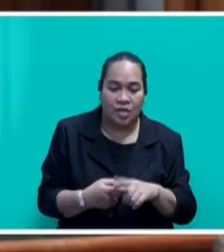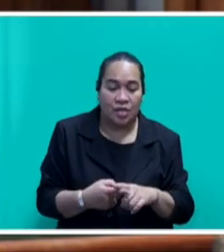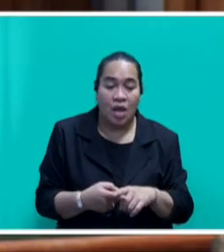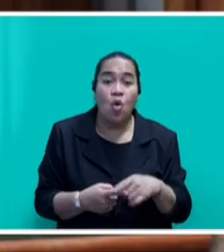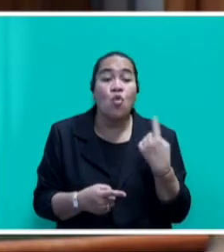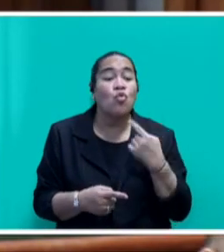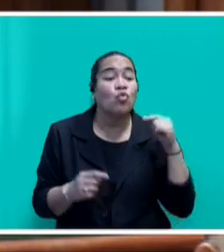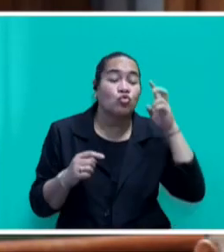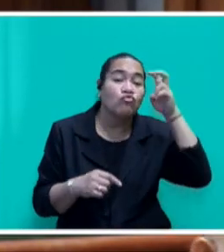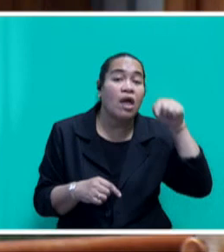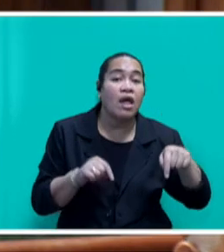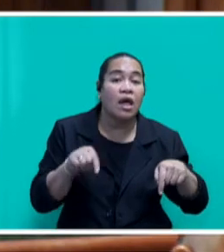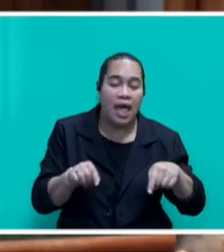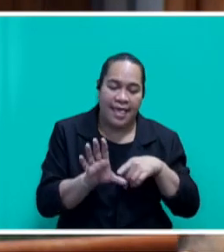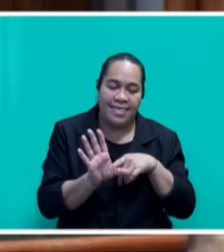are being trained,